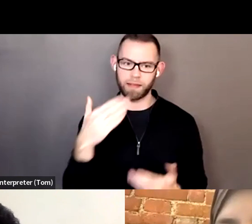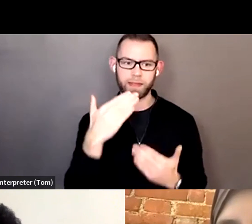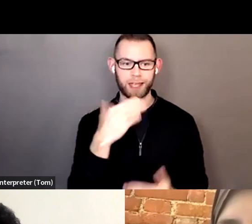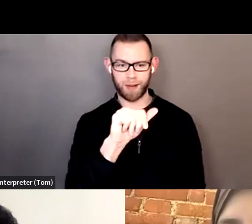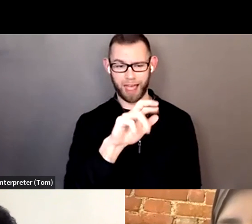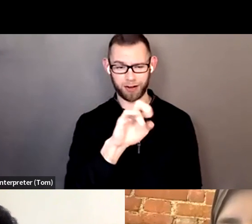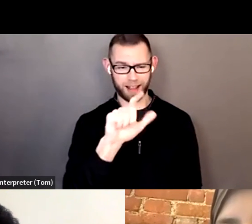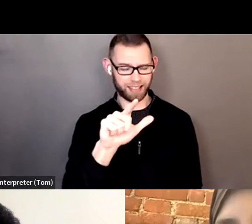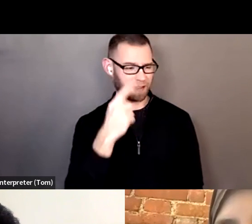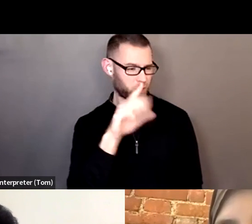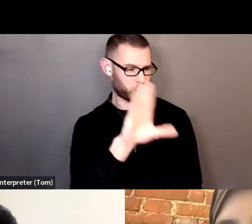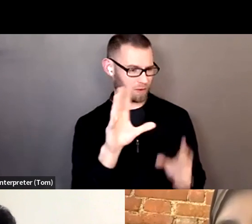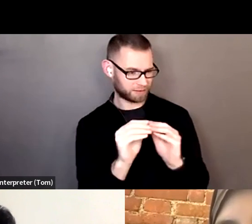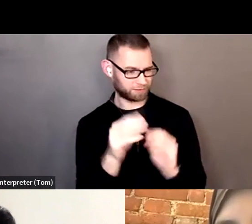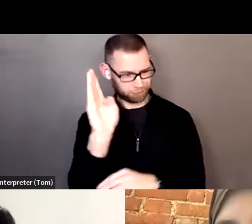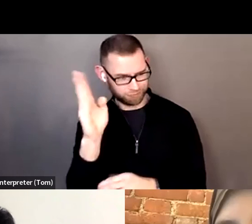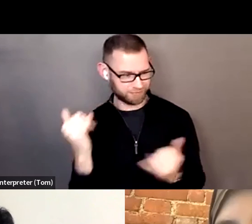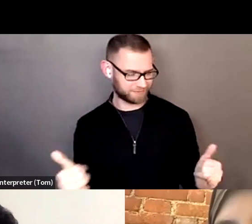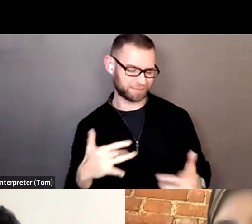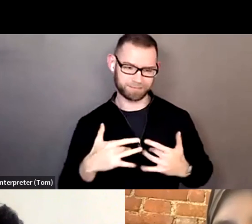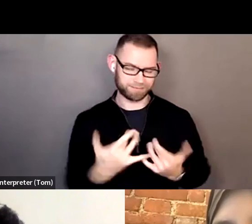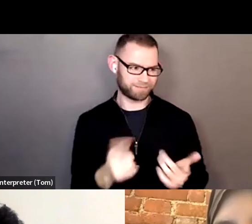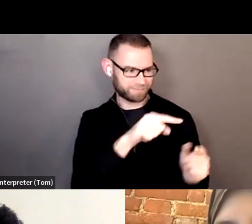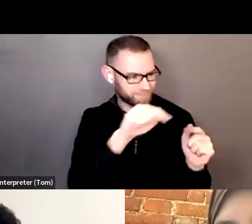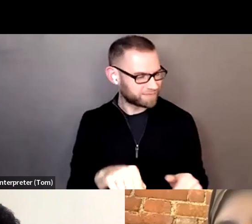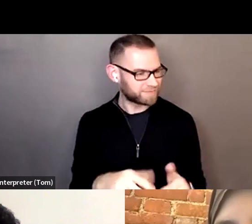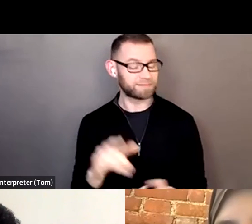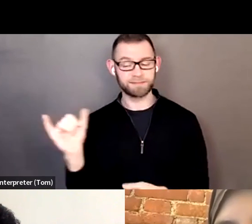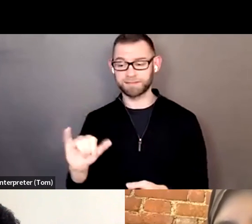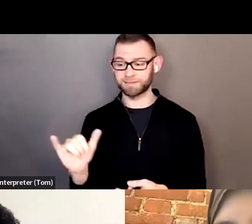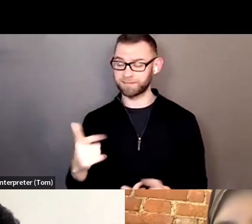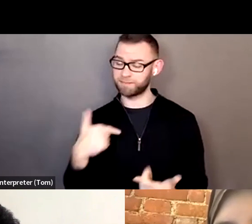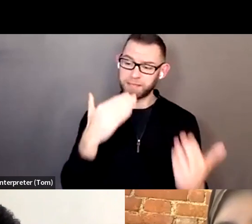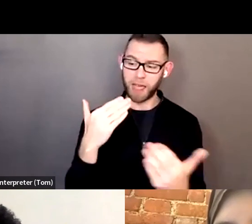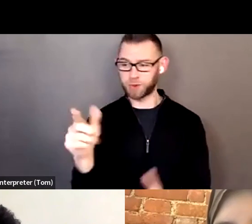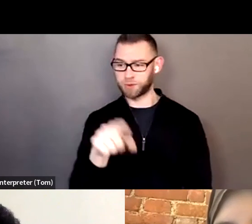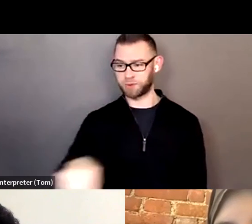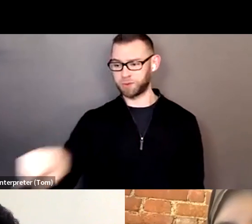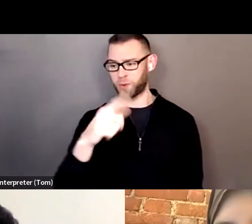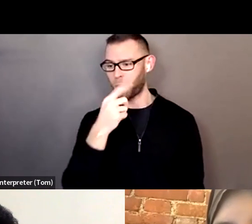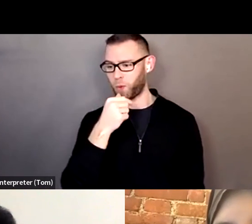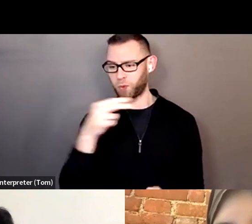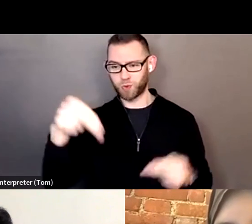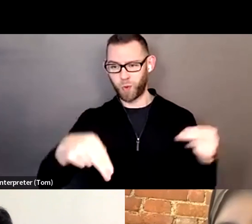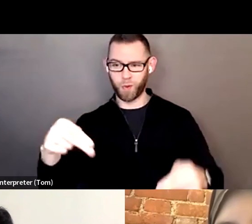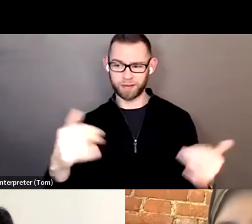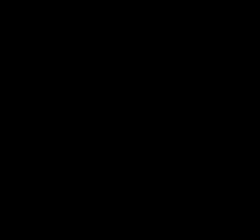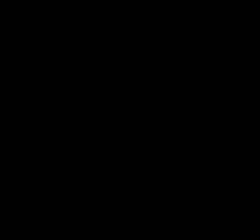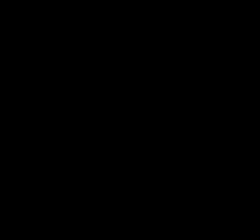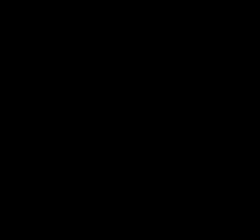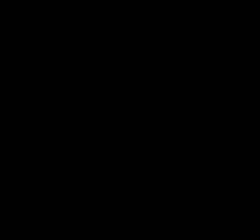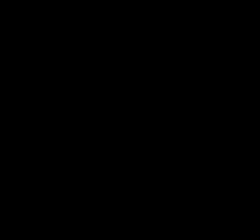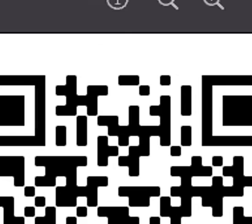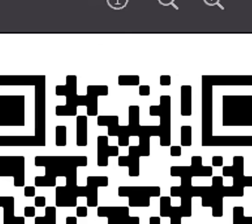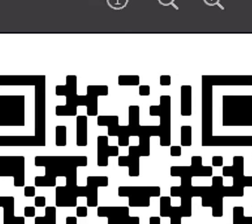giving us. We're really happy to have you. And I also thank every one of you for joining us this session. Just a minute and we'll wind